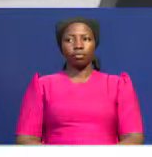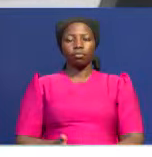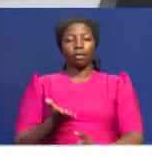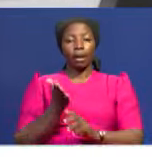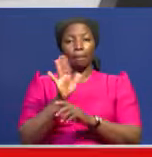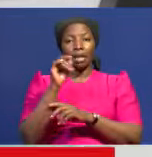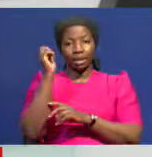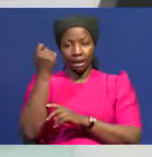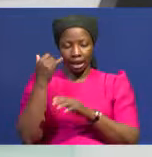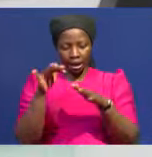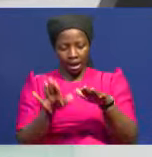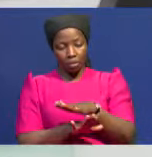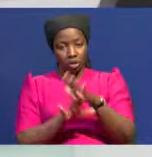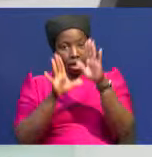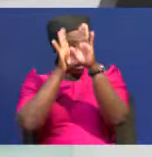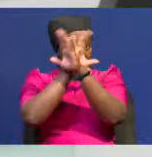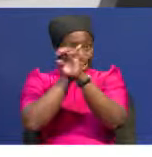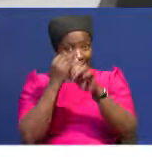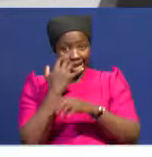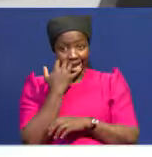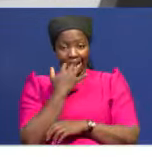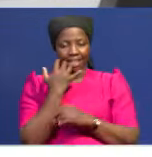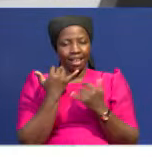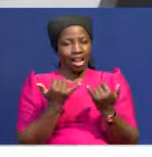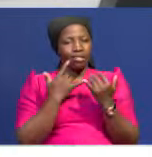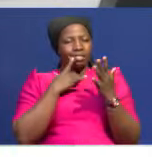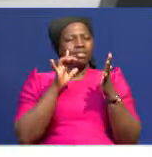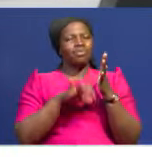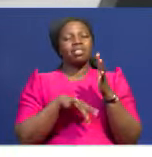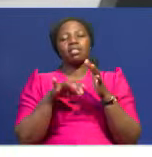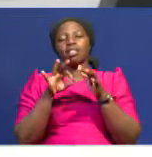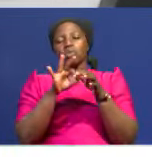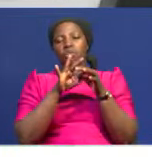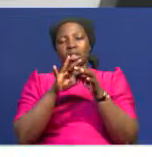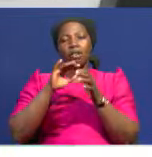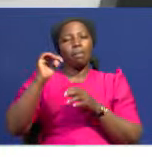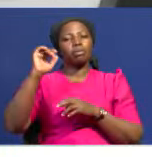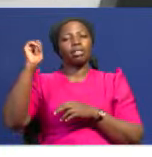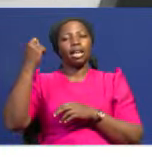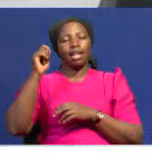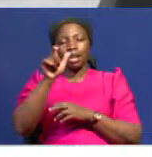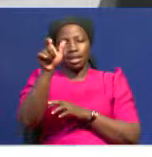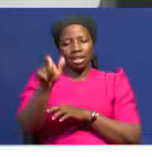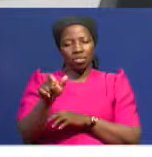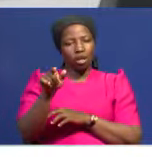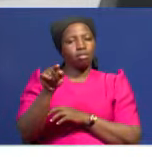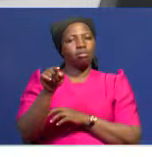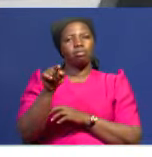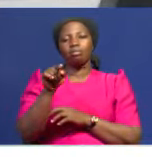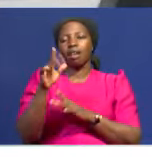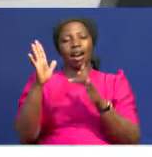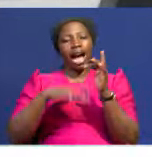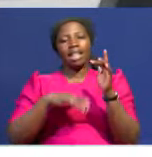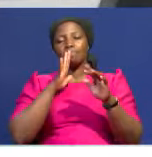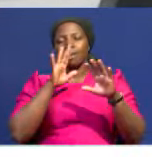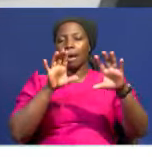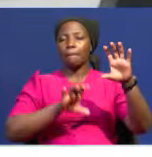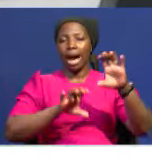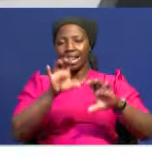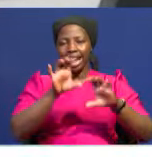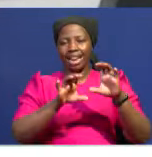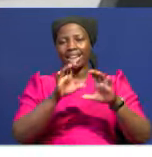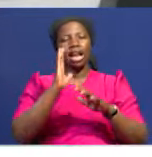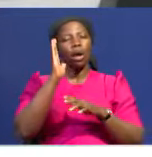Back home, Deputy President Rigathi Gachagua now says the unity of the Mount Kenya region is not negotiable and should not